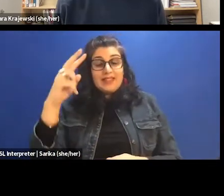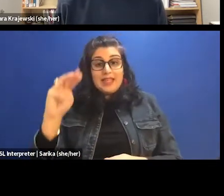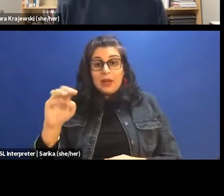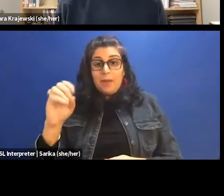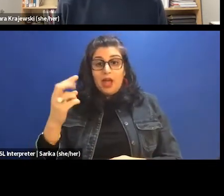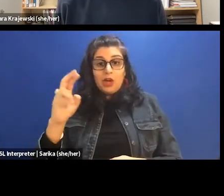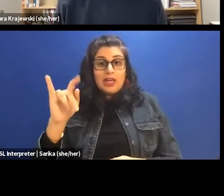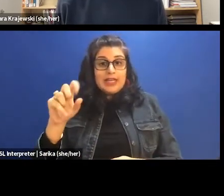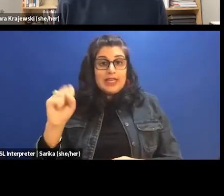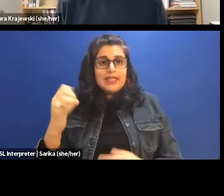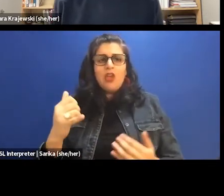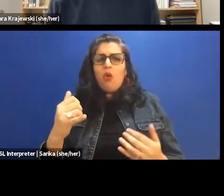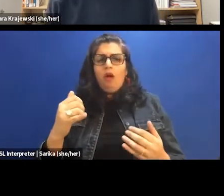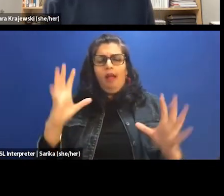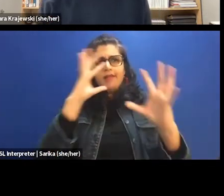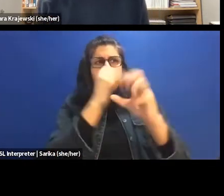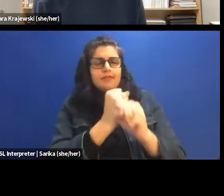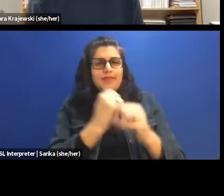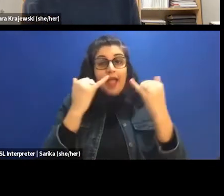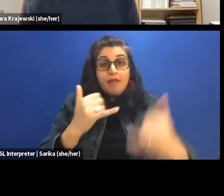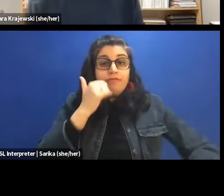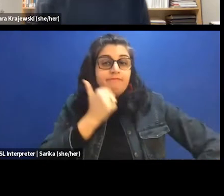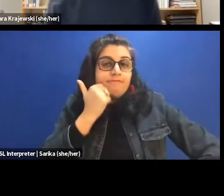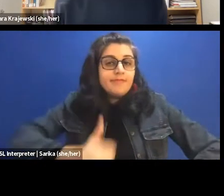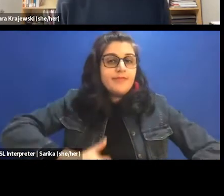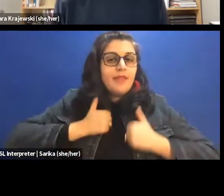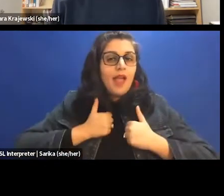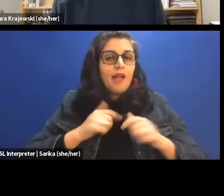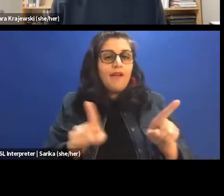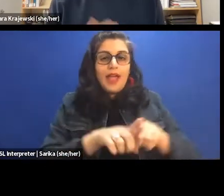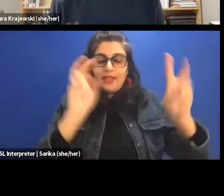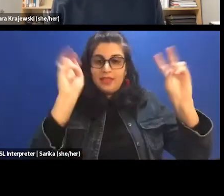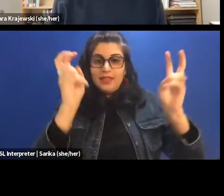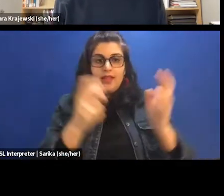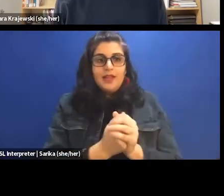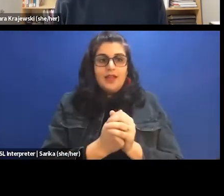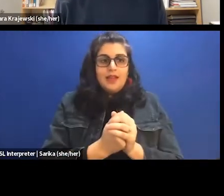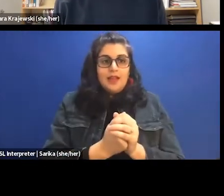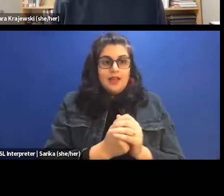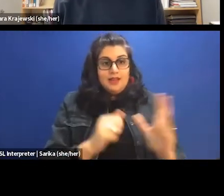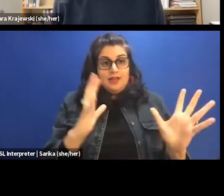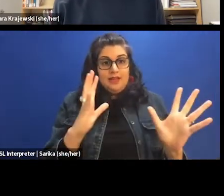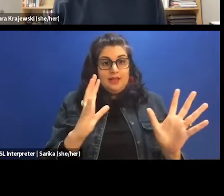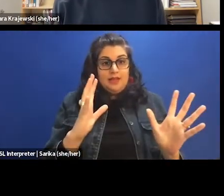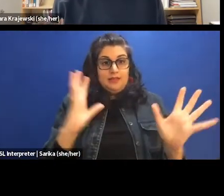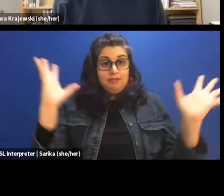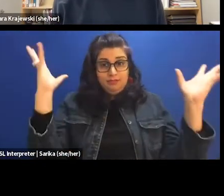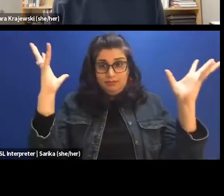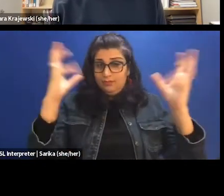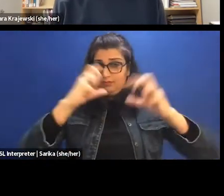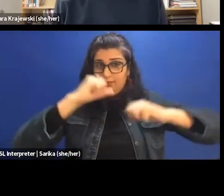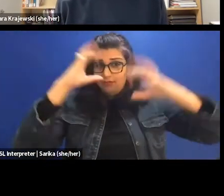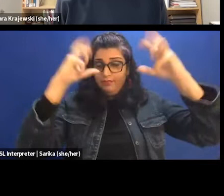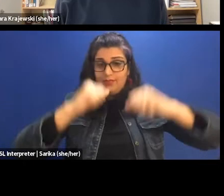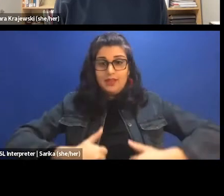with everyday life as a subject matter. The exhibition theme of spectacular life reveals